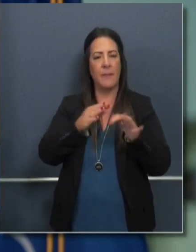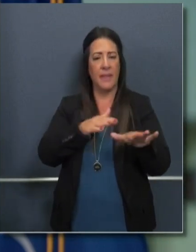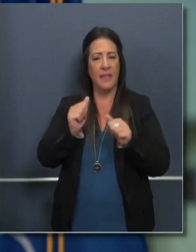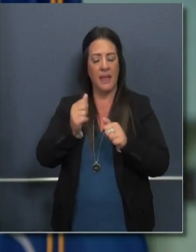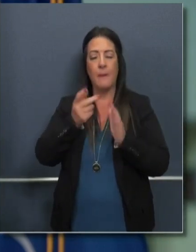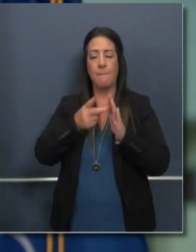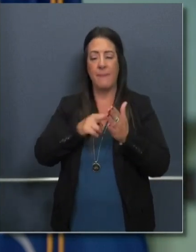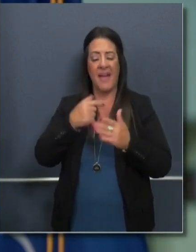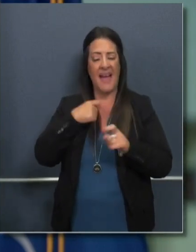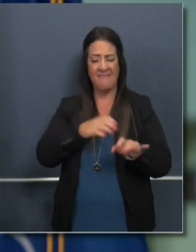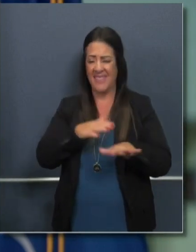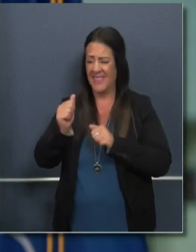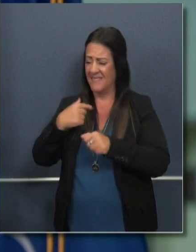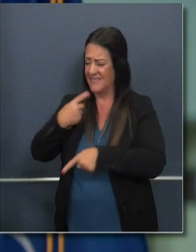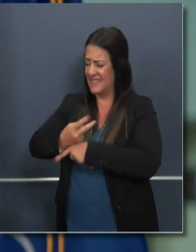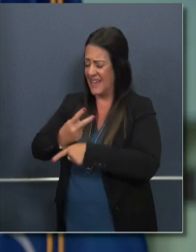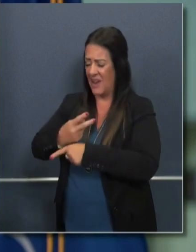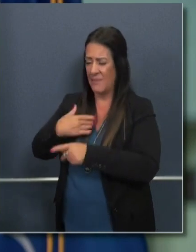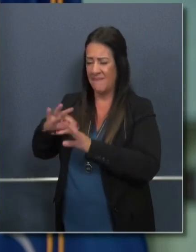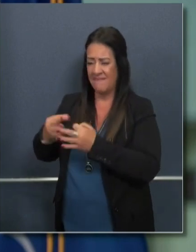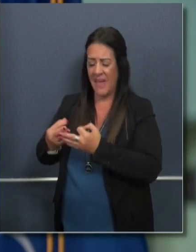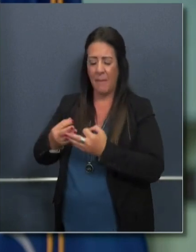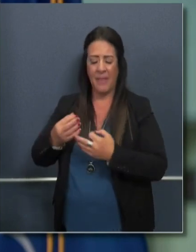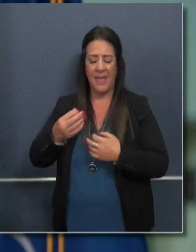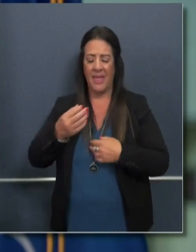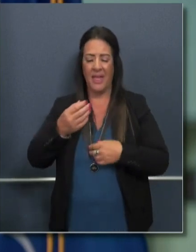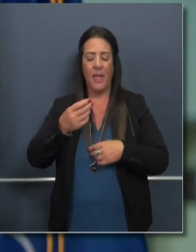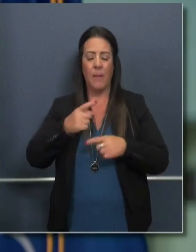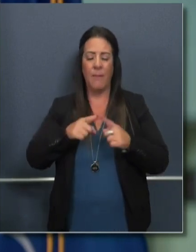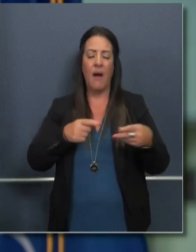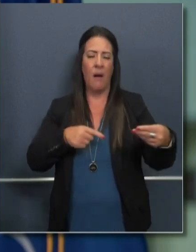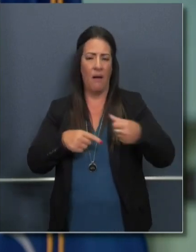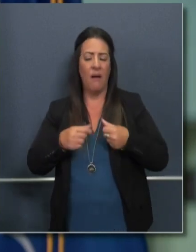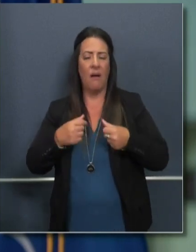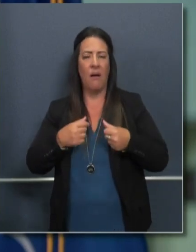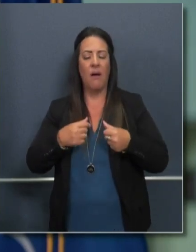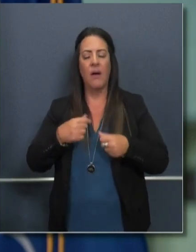I continue to embrace it because I believe that our